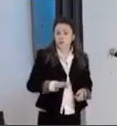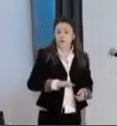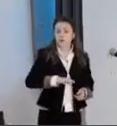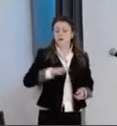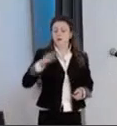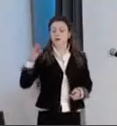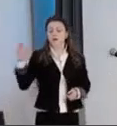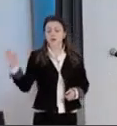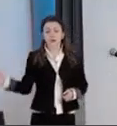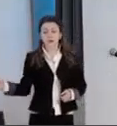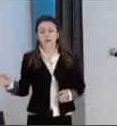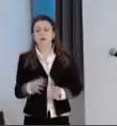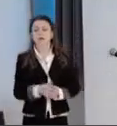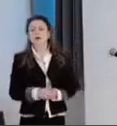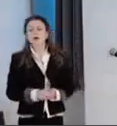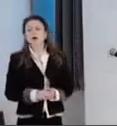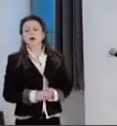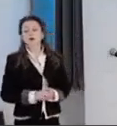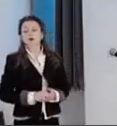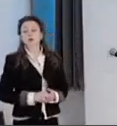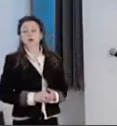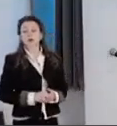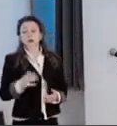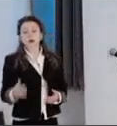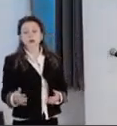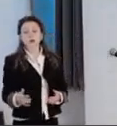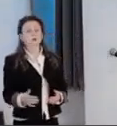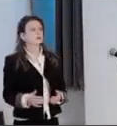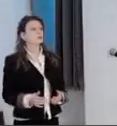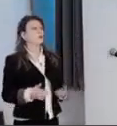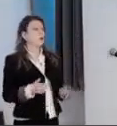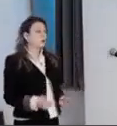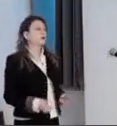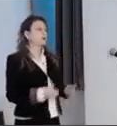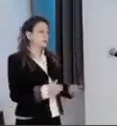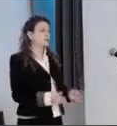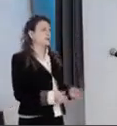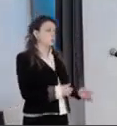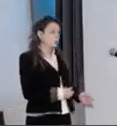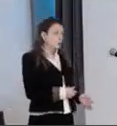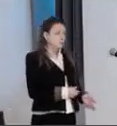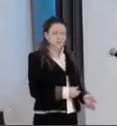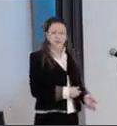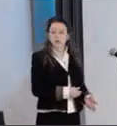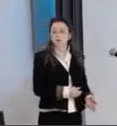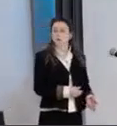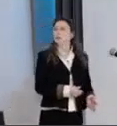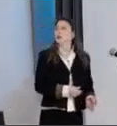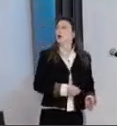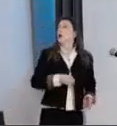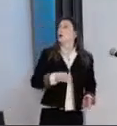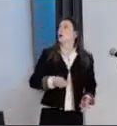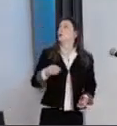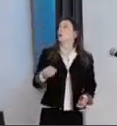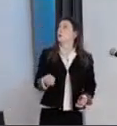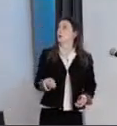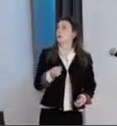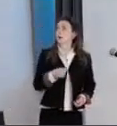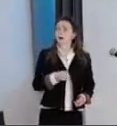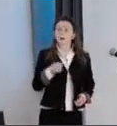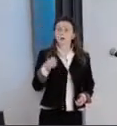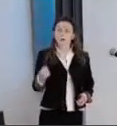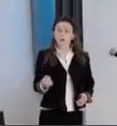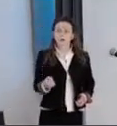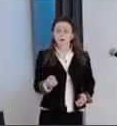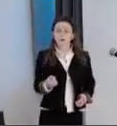such as Carlson's or Saito's. According to Alan Carlson, properly aesthetically appreciating nature means not